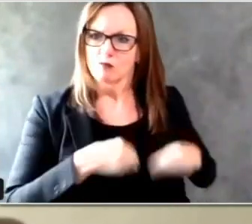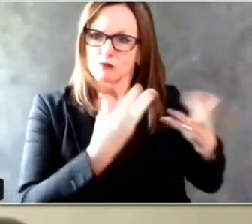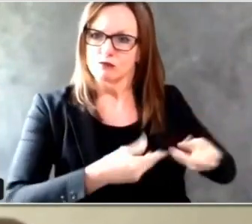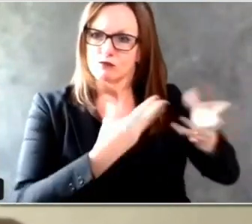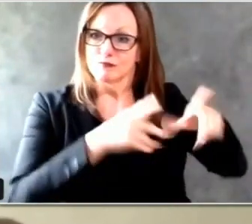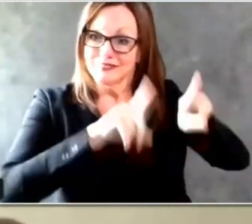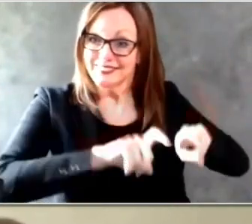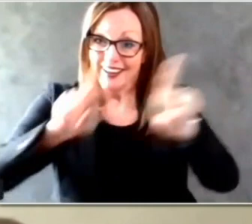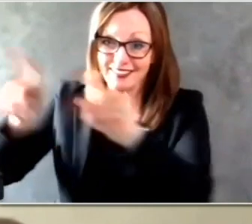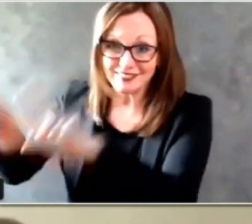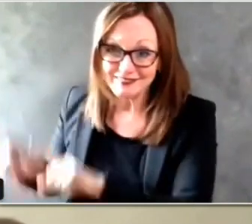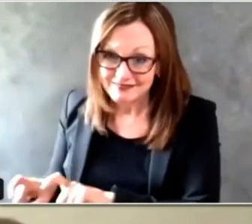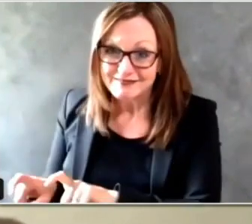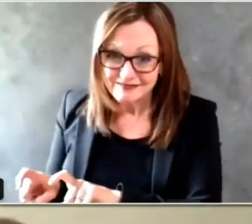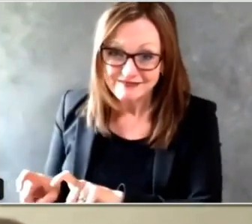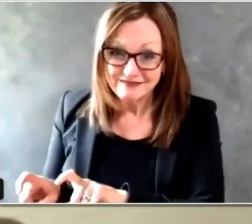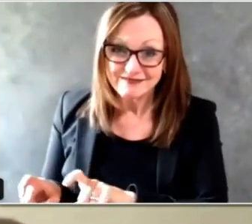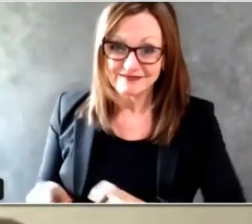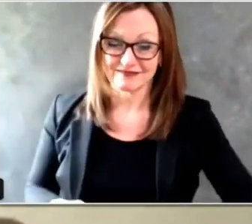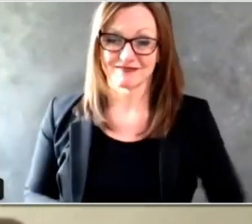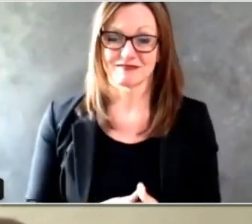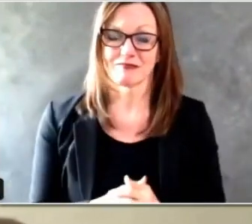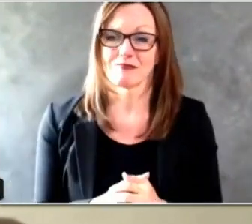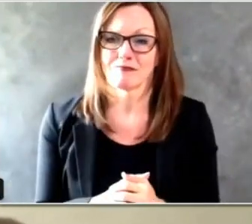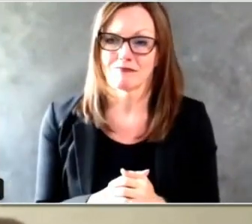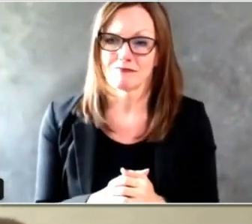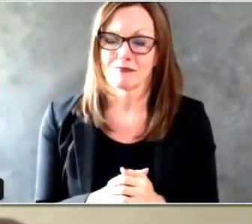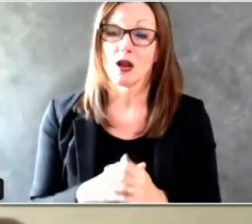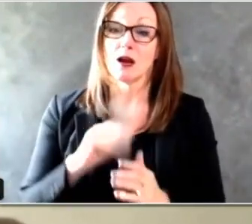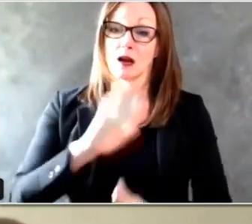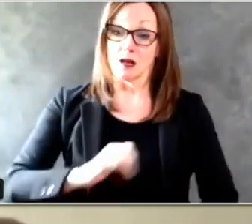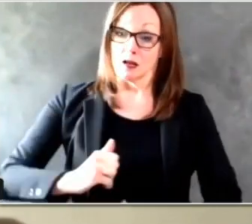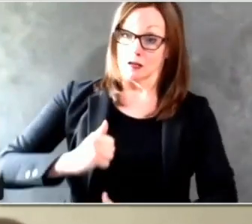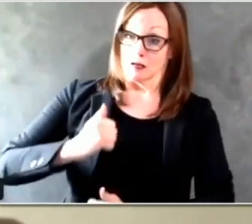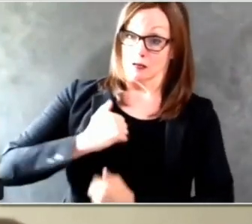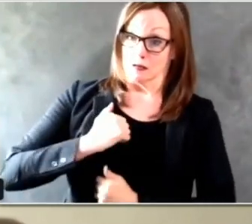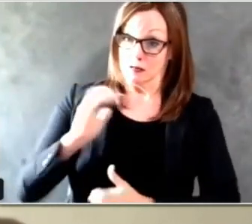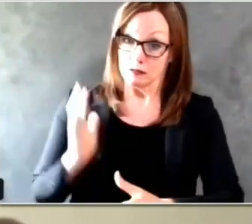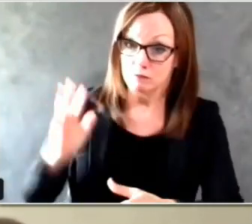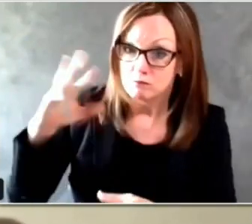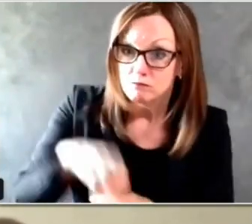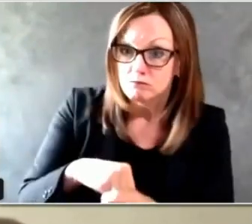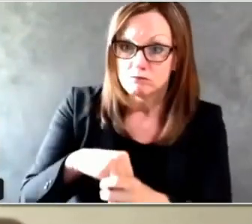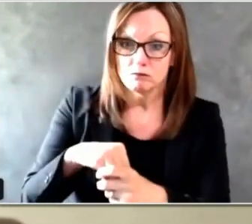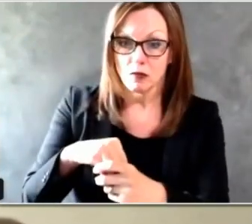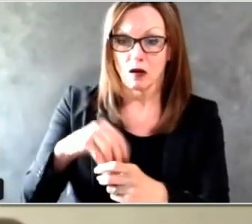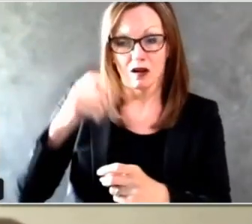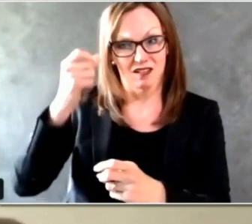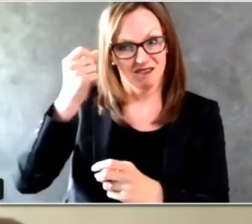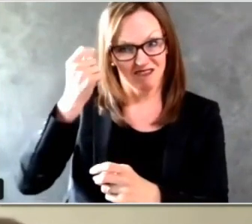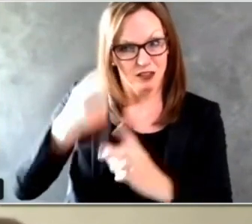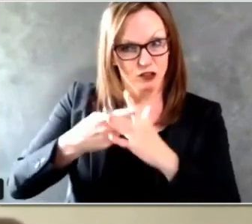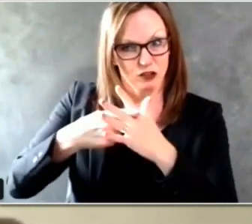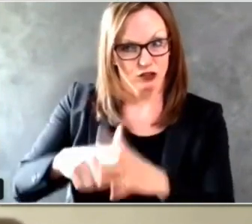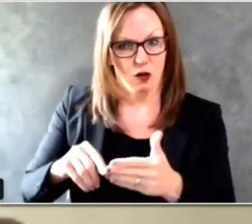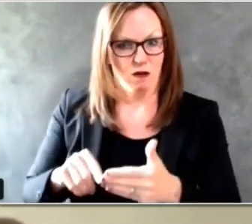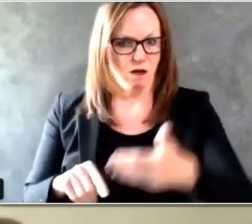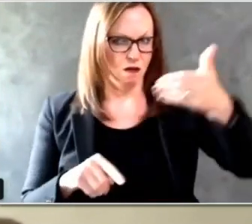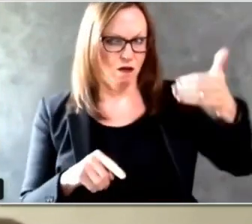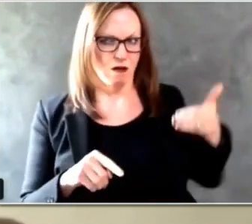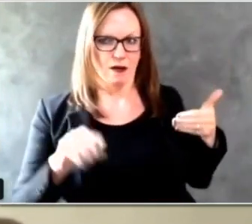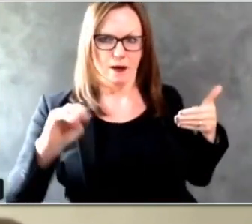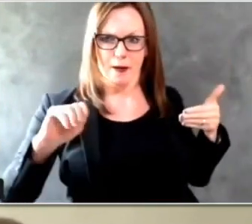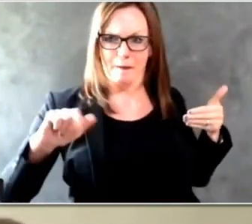help fill the state's needs since this all began. Our first troops reported to state active duty March 12th to support